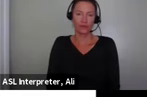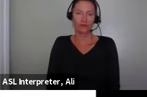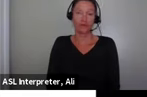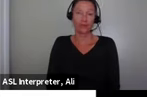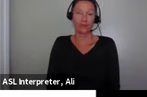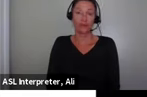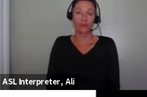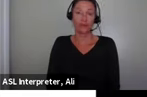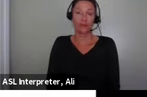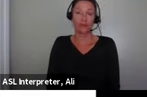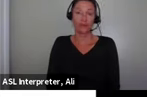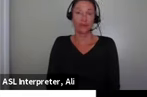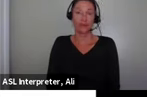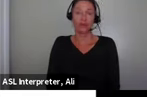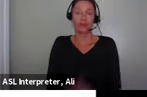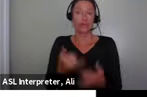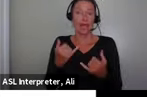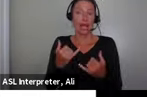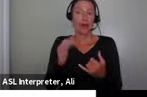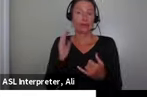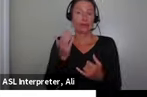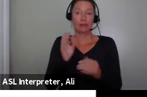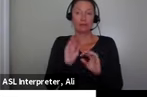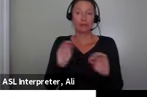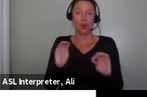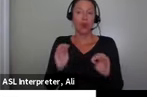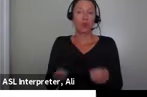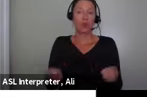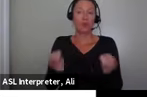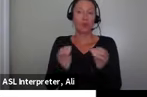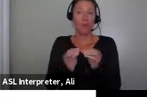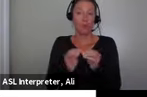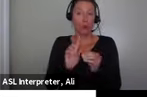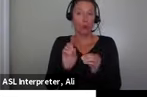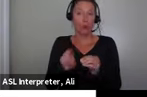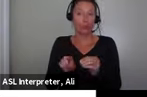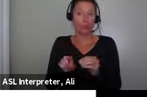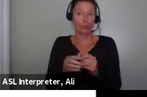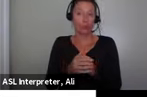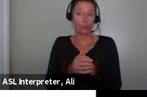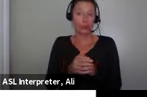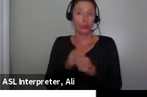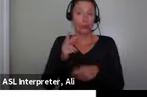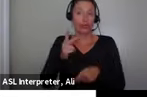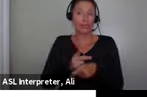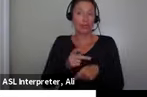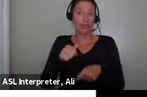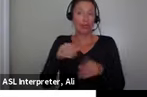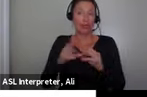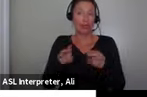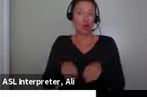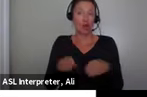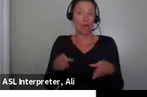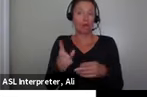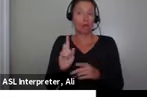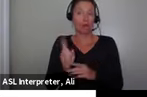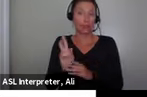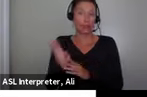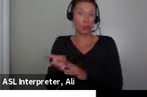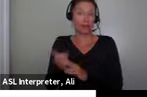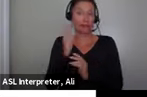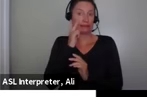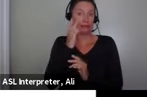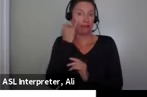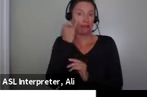It appears we do not have any more questions, but let's keep this session open for one or two more minutes in case there are